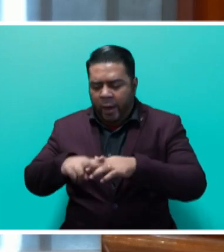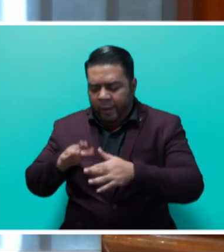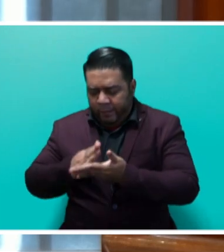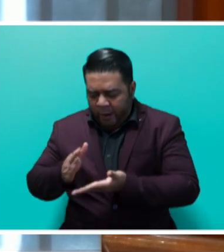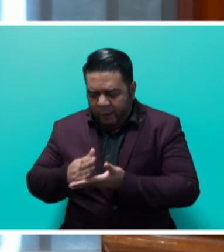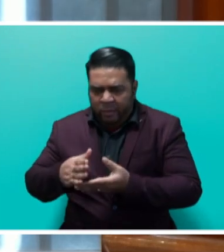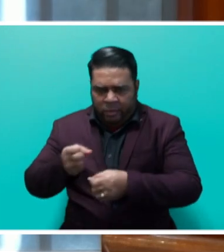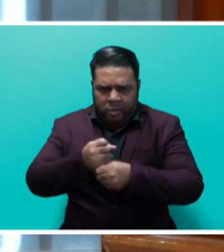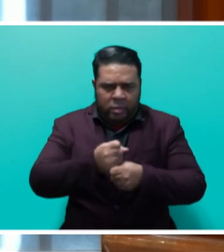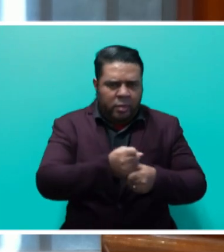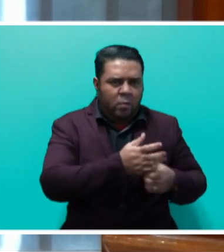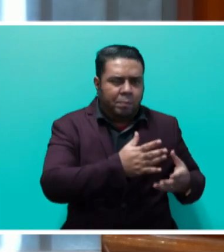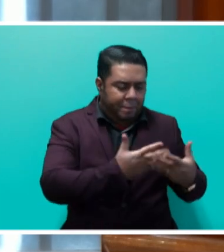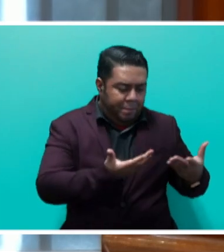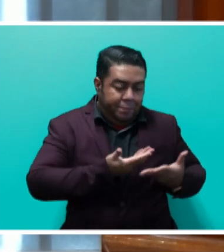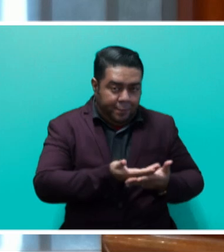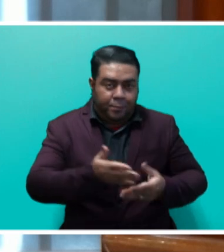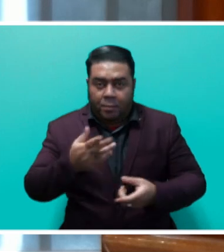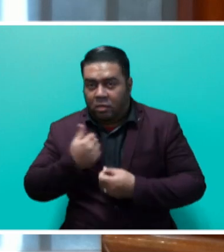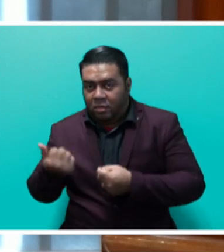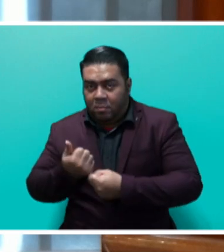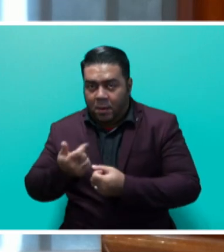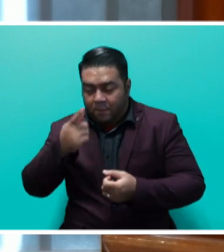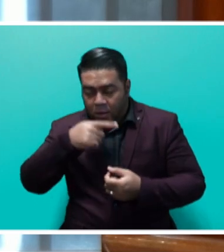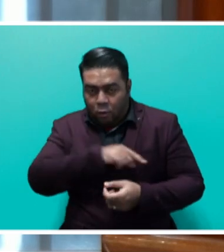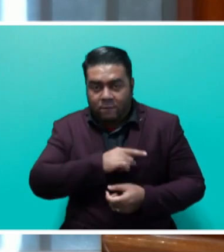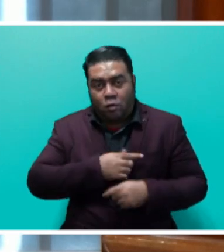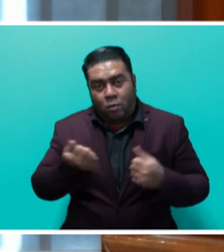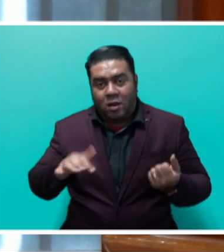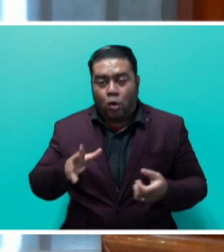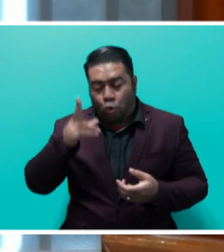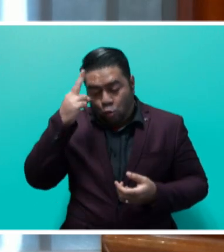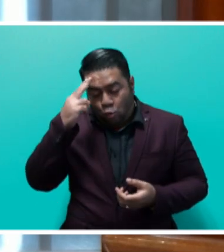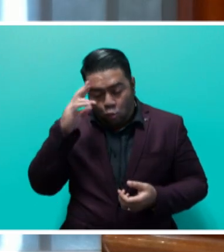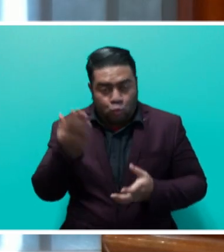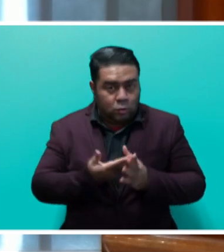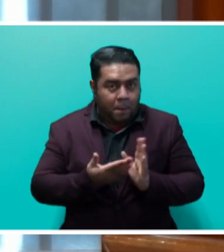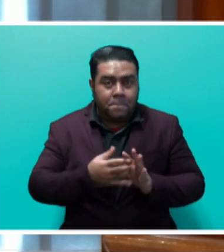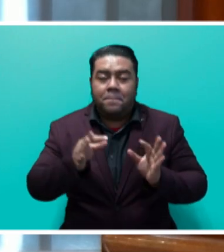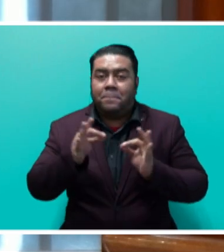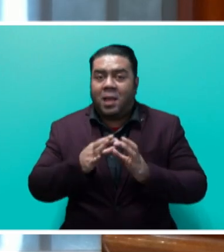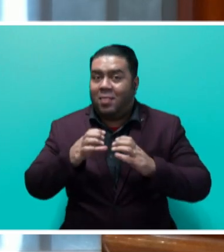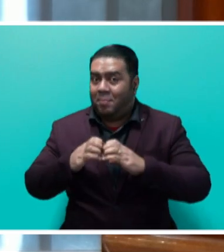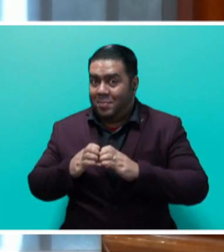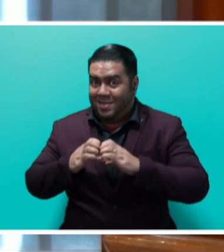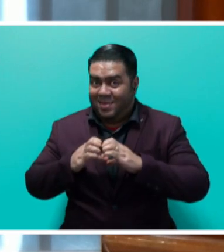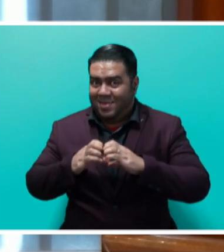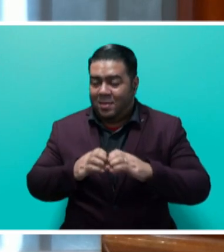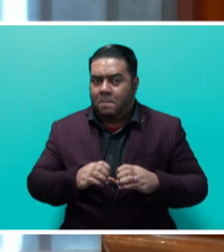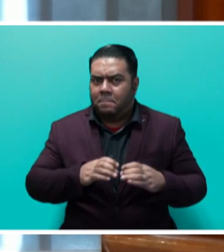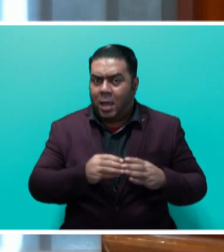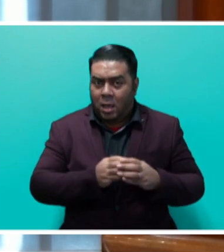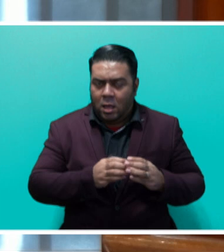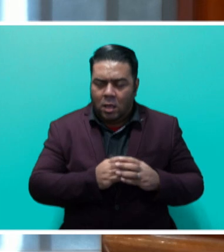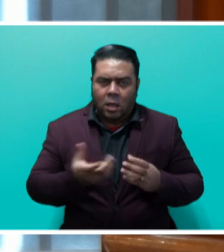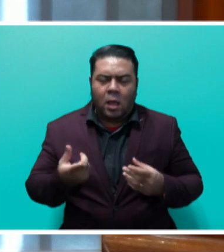agriculture, for those of you who may have noticed, just recently FNPF and BSP joined forces